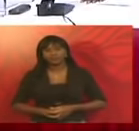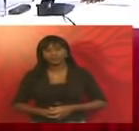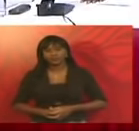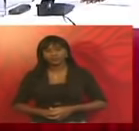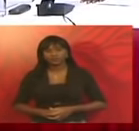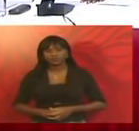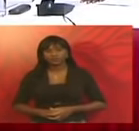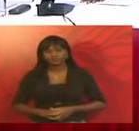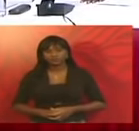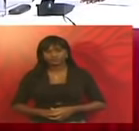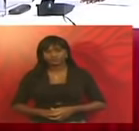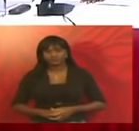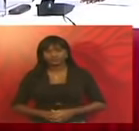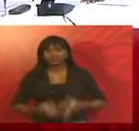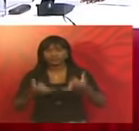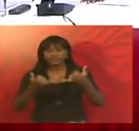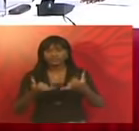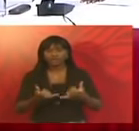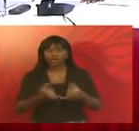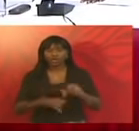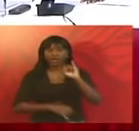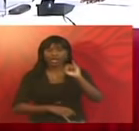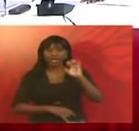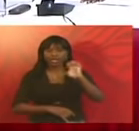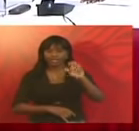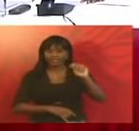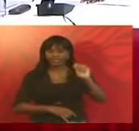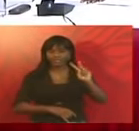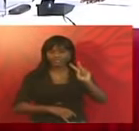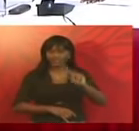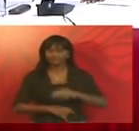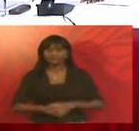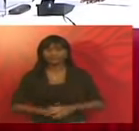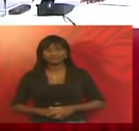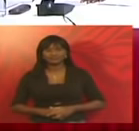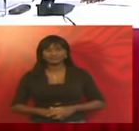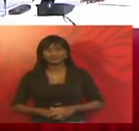Thank you, Dr. Hines. We now move to IETV.